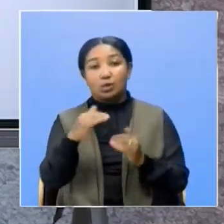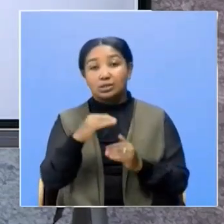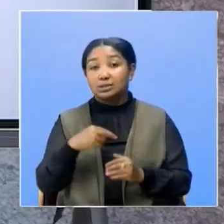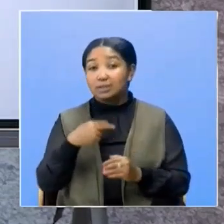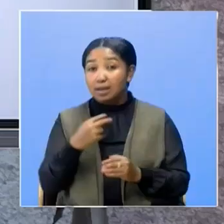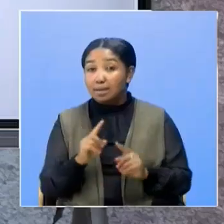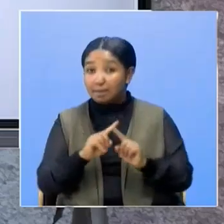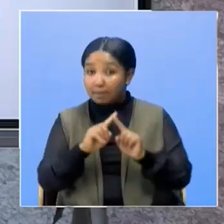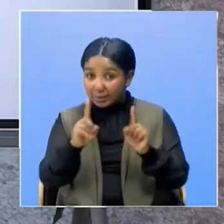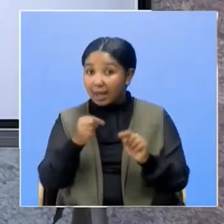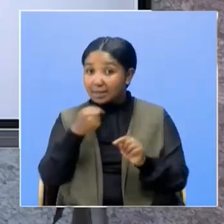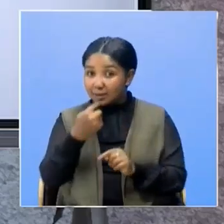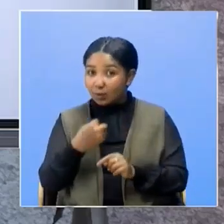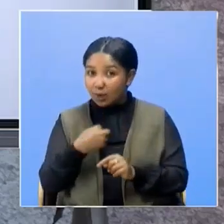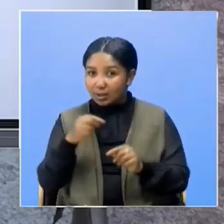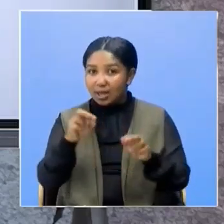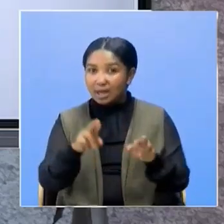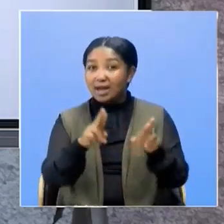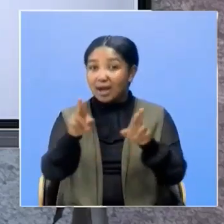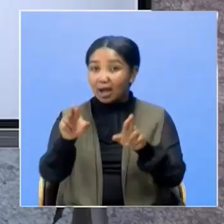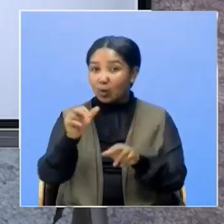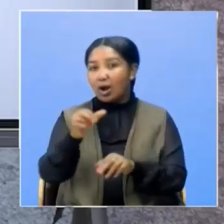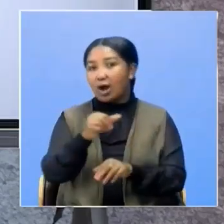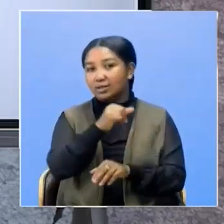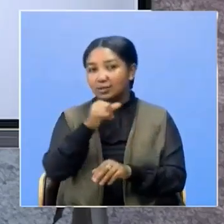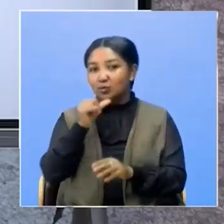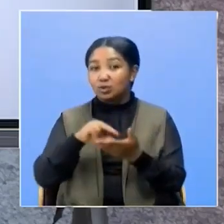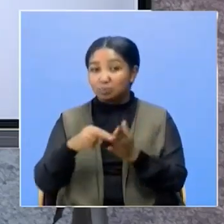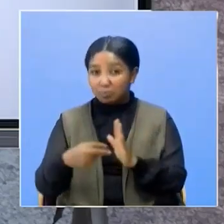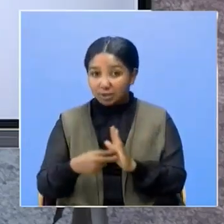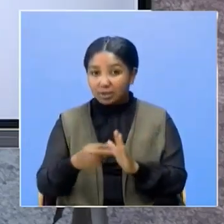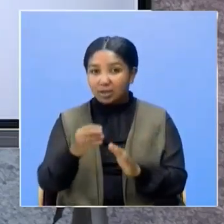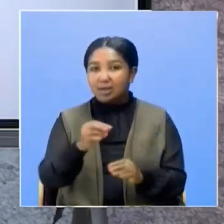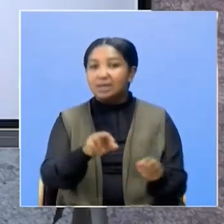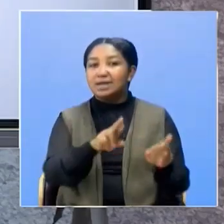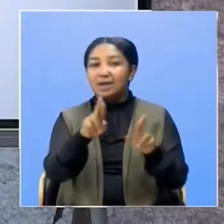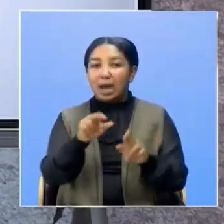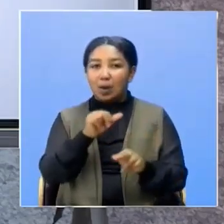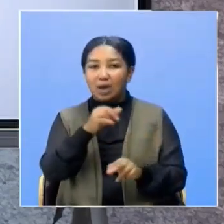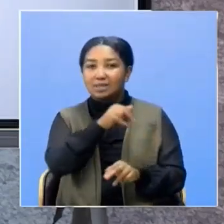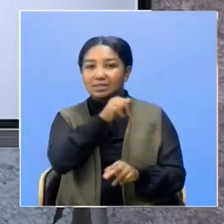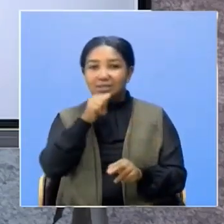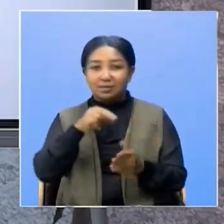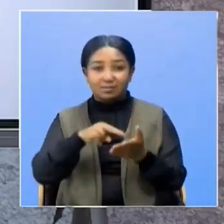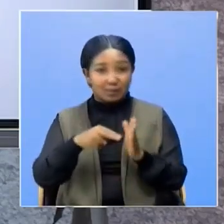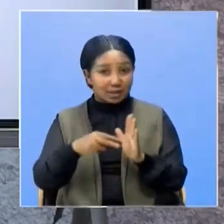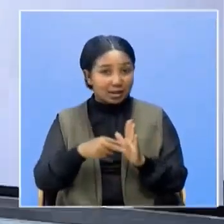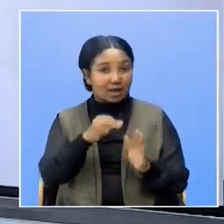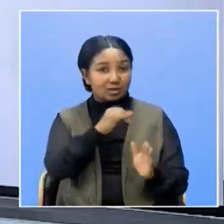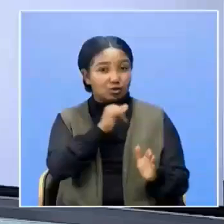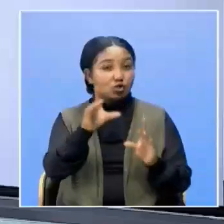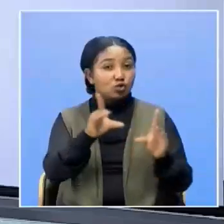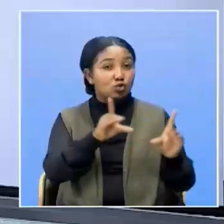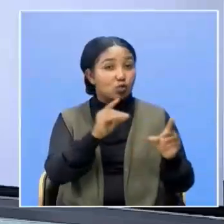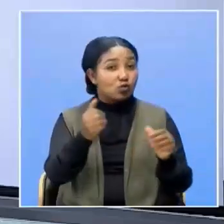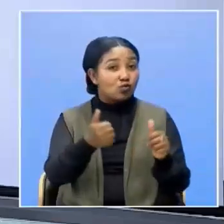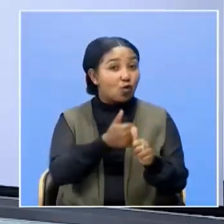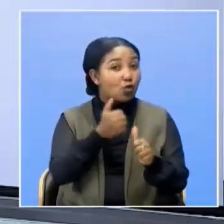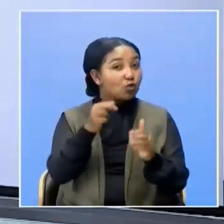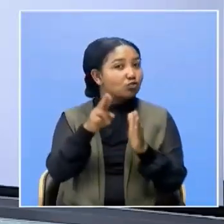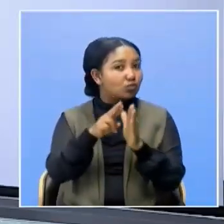syllables. I said what? Irregular adjectives, which means irregular adjectives means adjectives that do not follow the